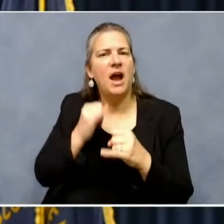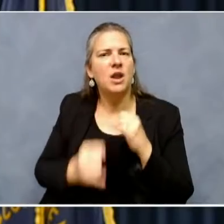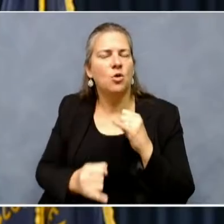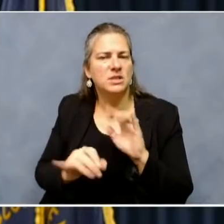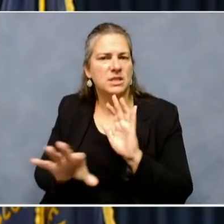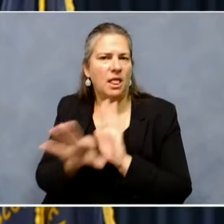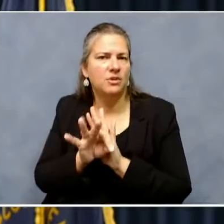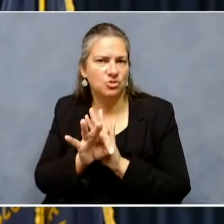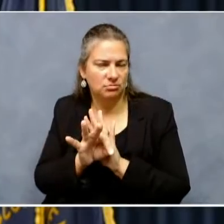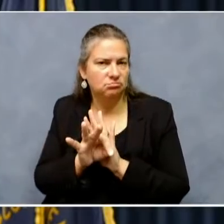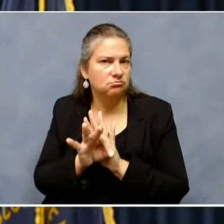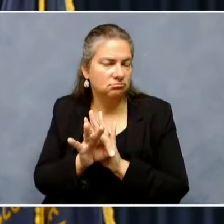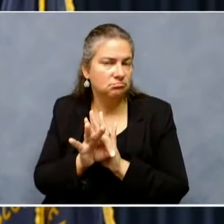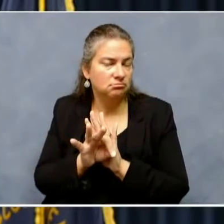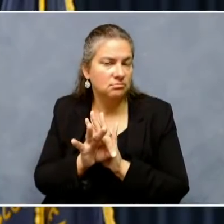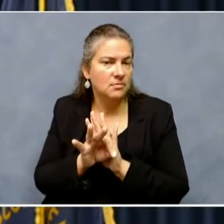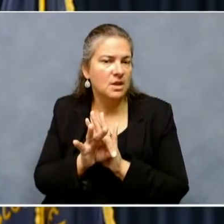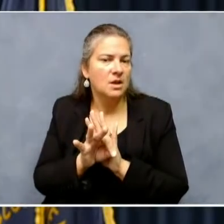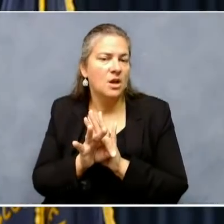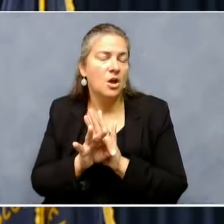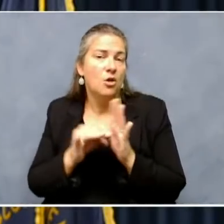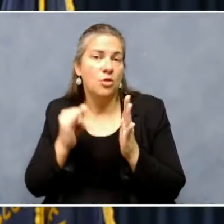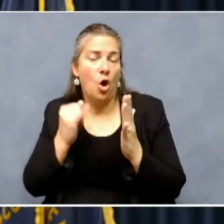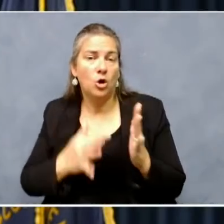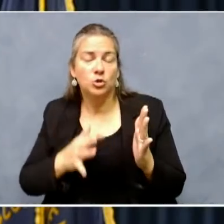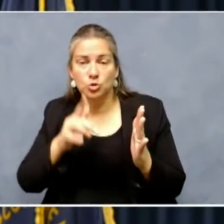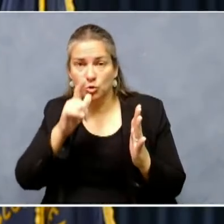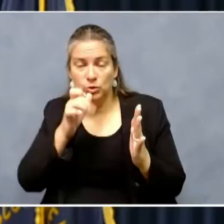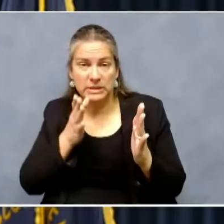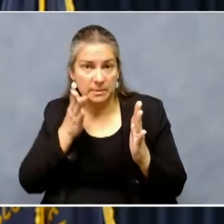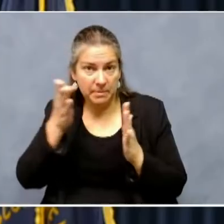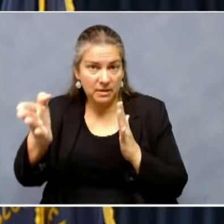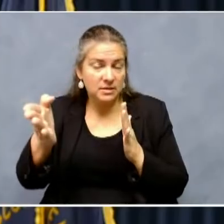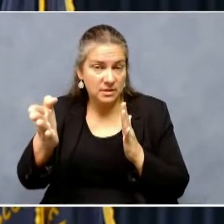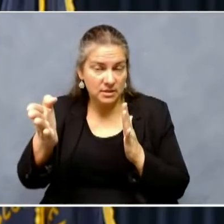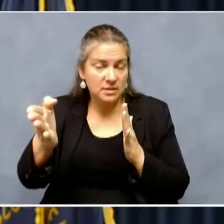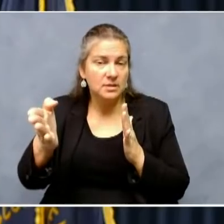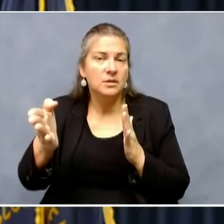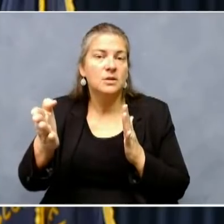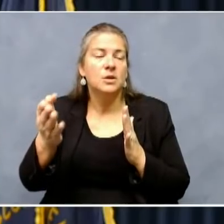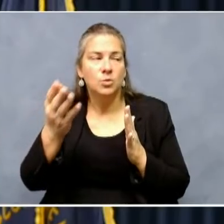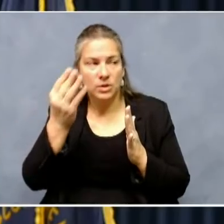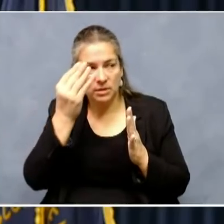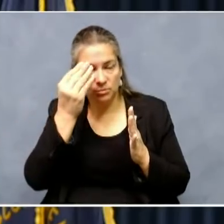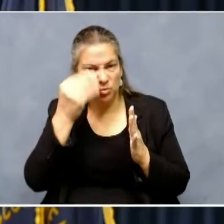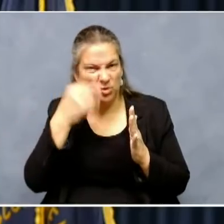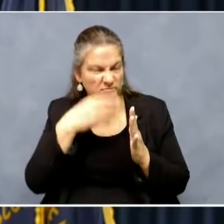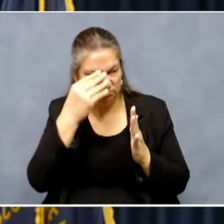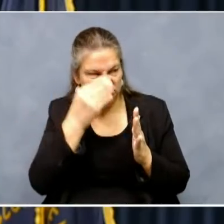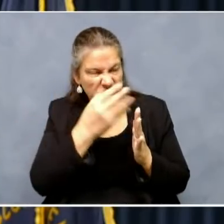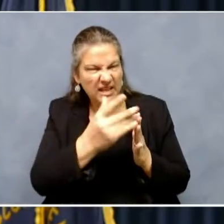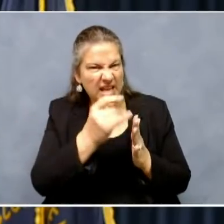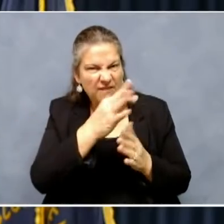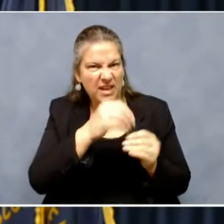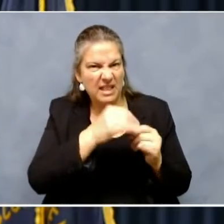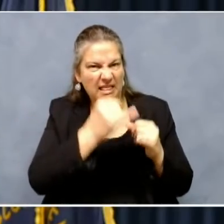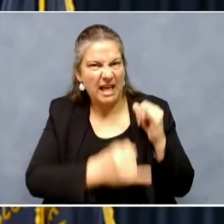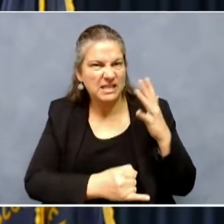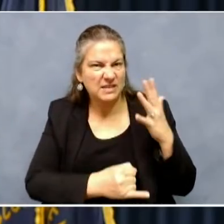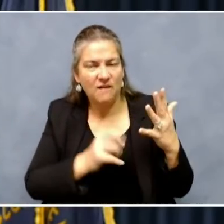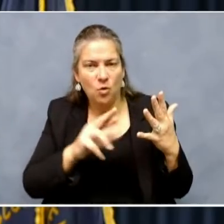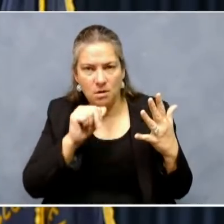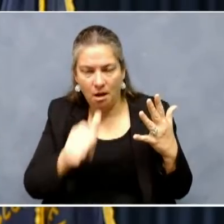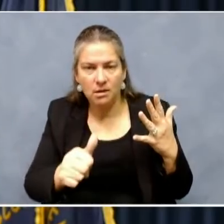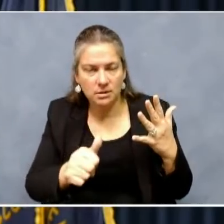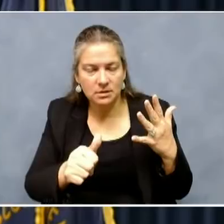selection. The artists that submitted have been advised if they're in those last 5 or not.